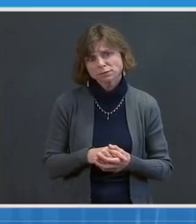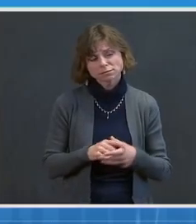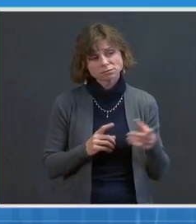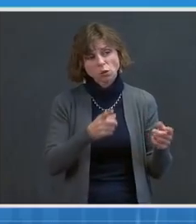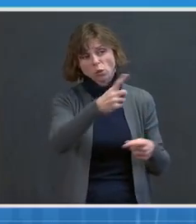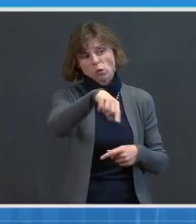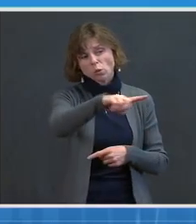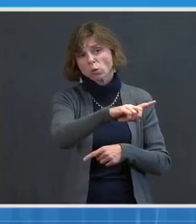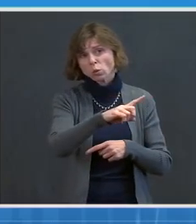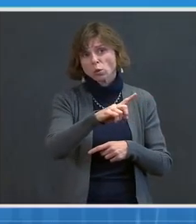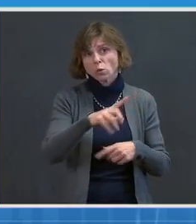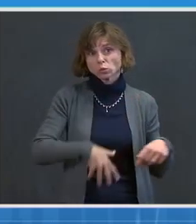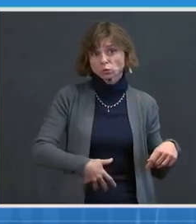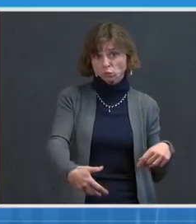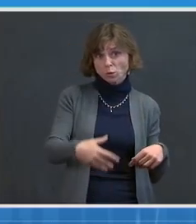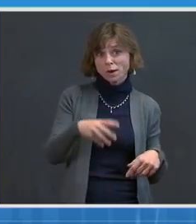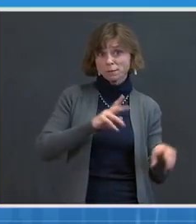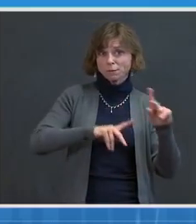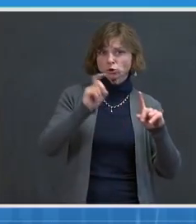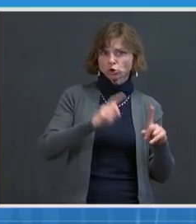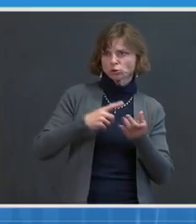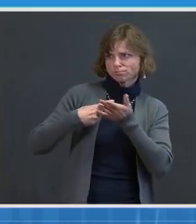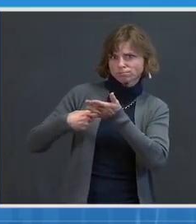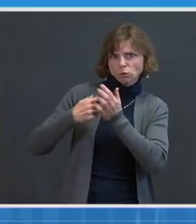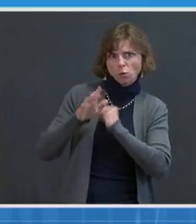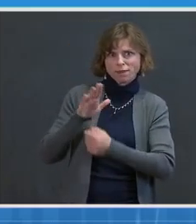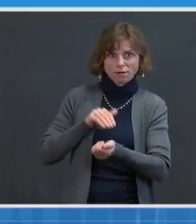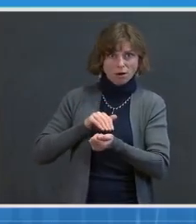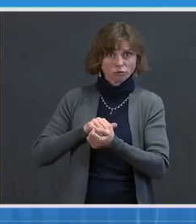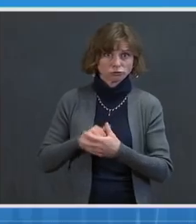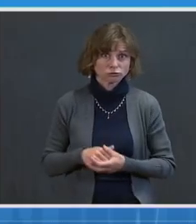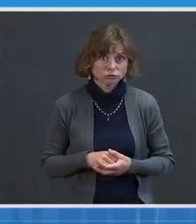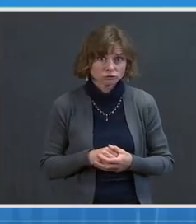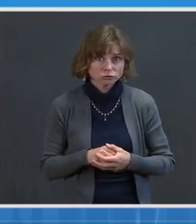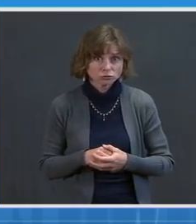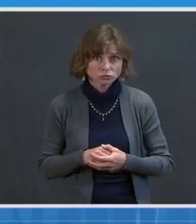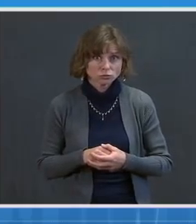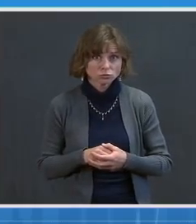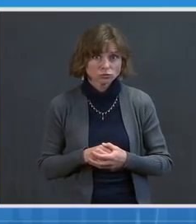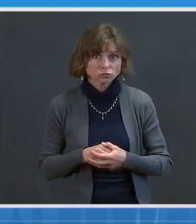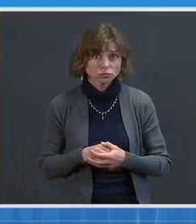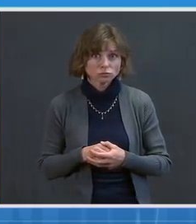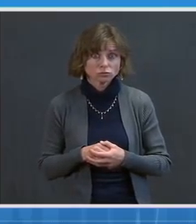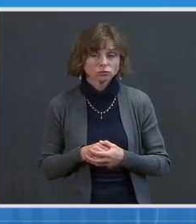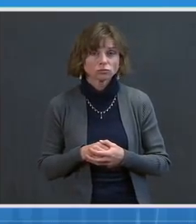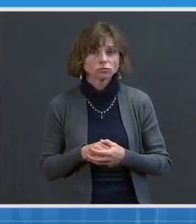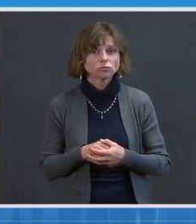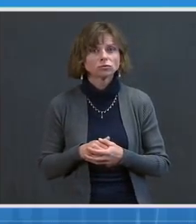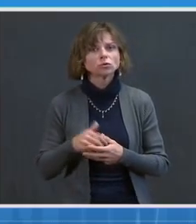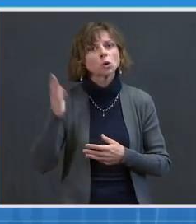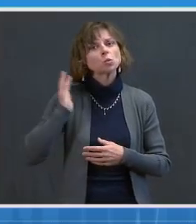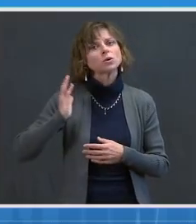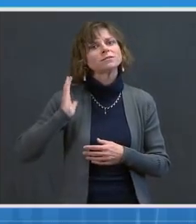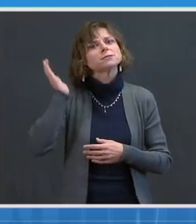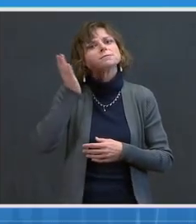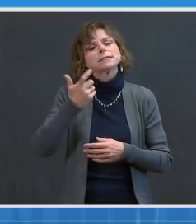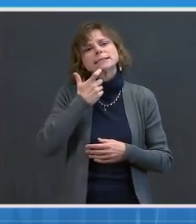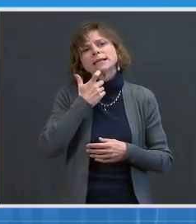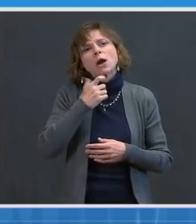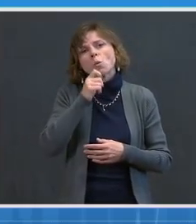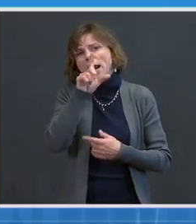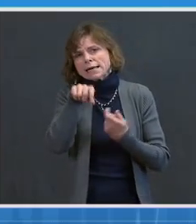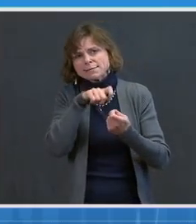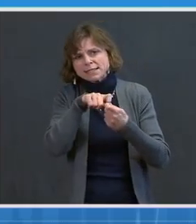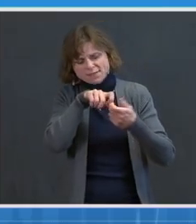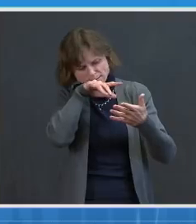their clinicians. As I mentioned on a previous briefing, although they were not specifically looking at pregnant